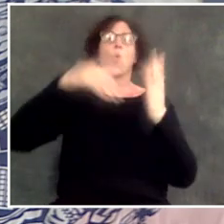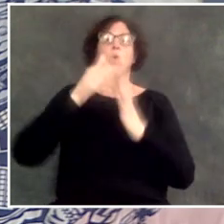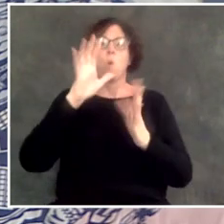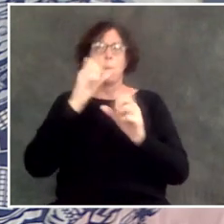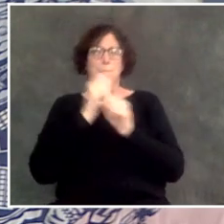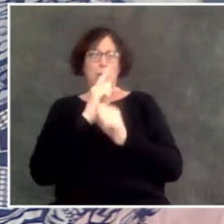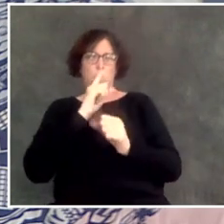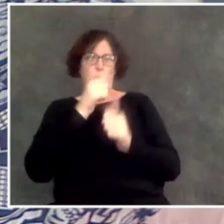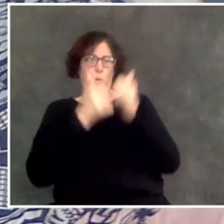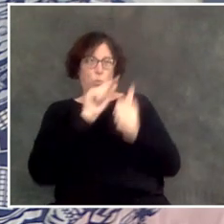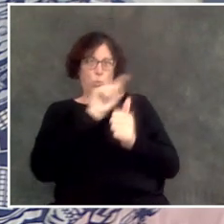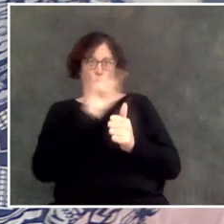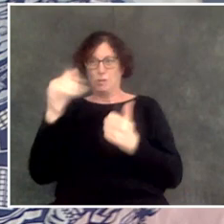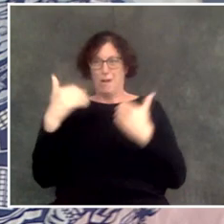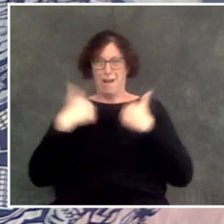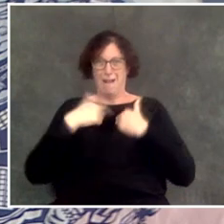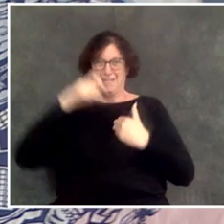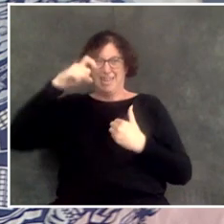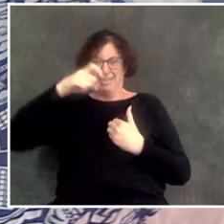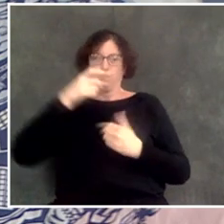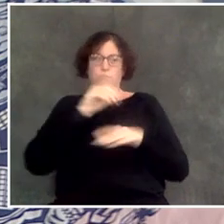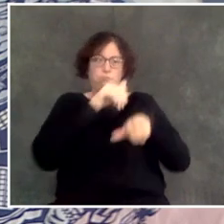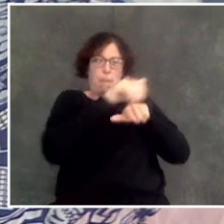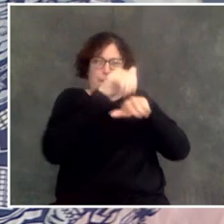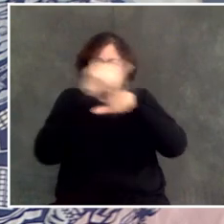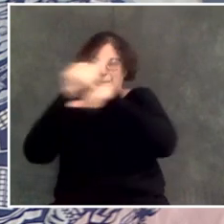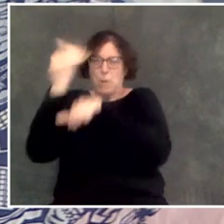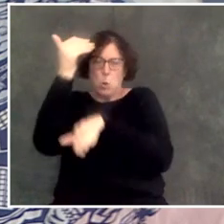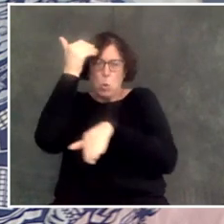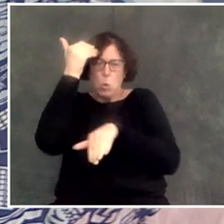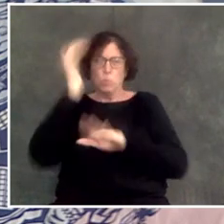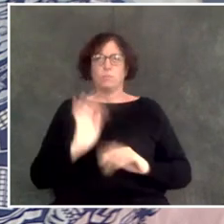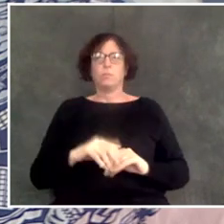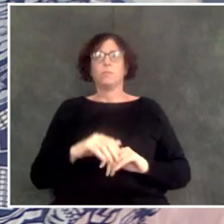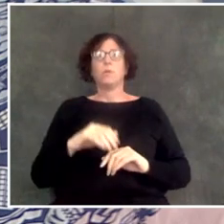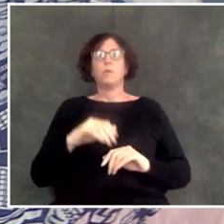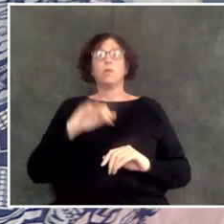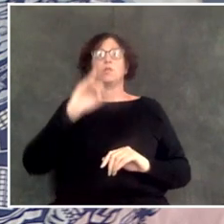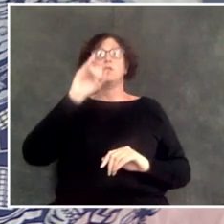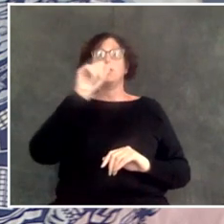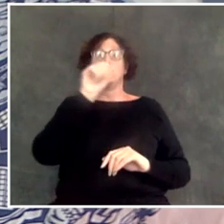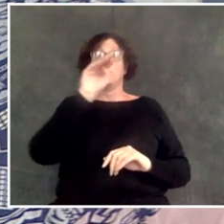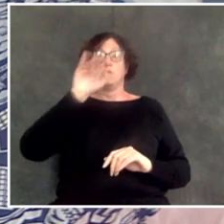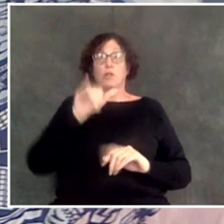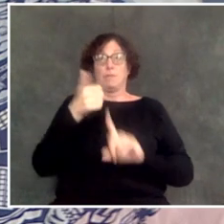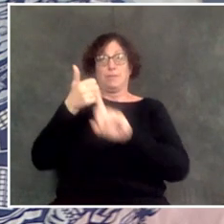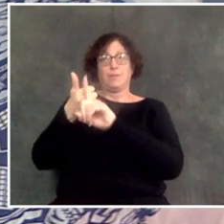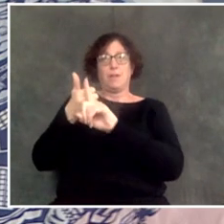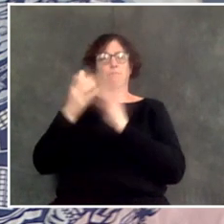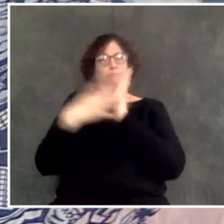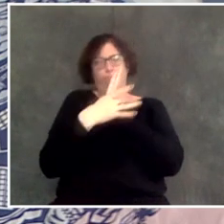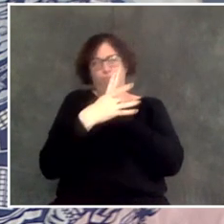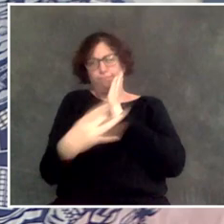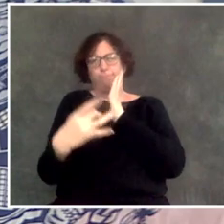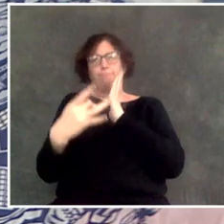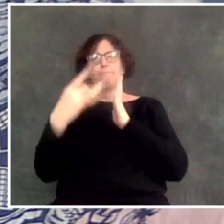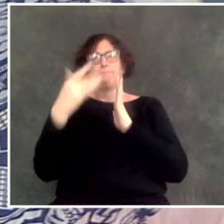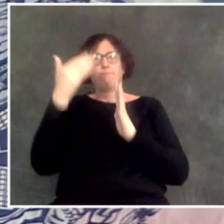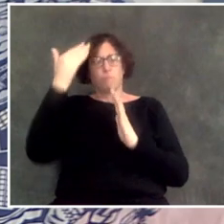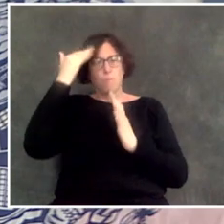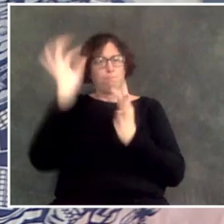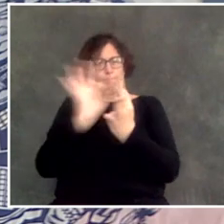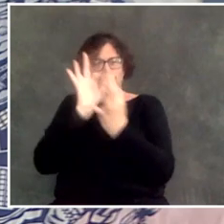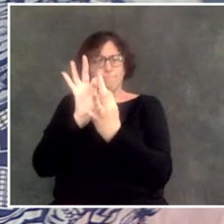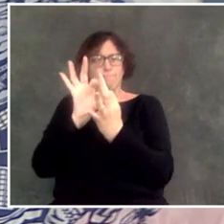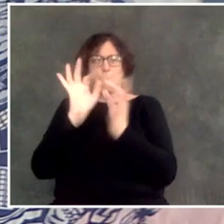that piece of the equation. I'm so grateful that he's taken that on. But Deanne is one of the people who is one of the conductors of the whole